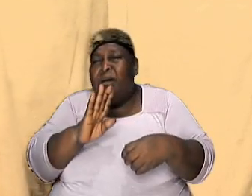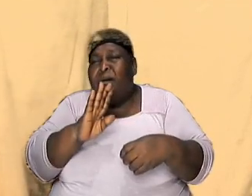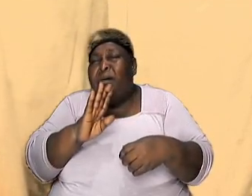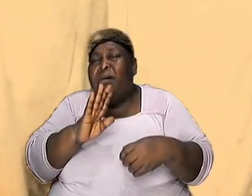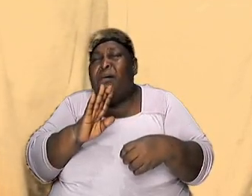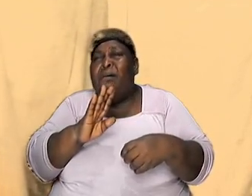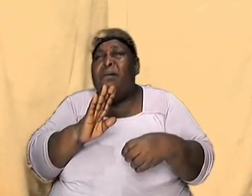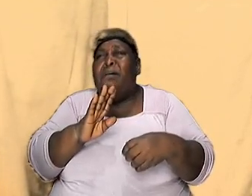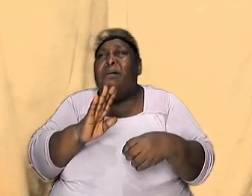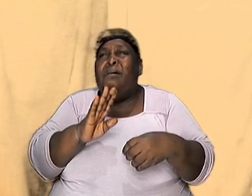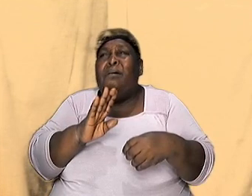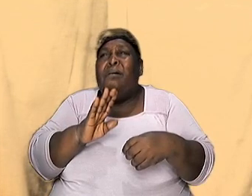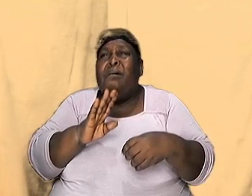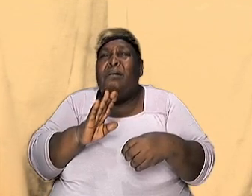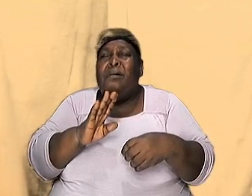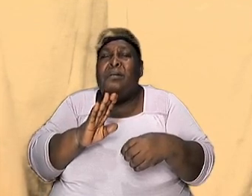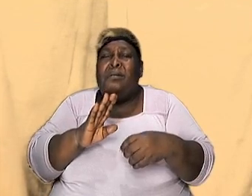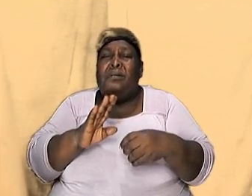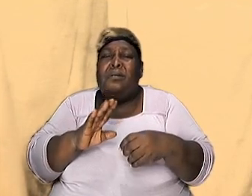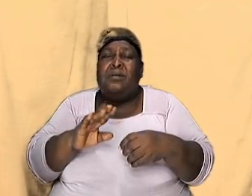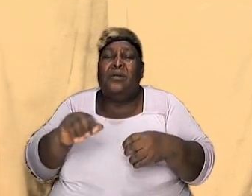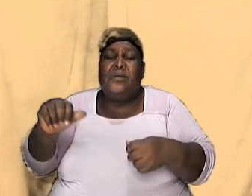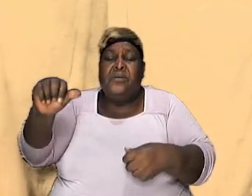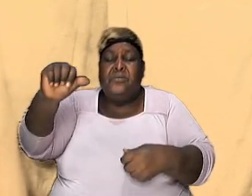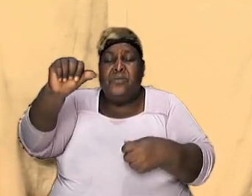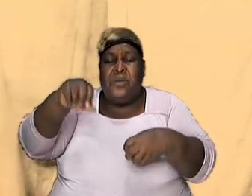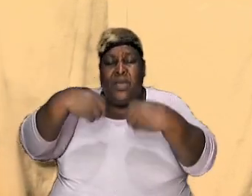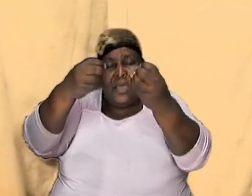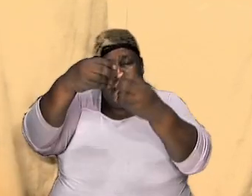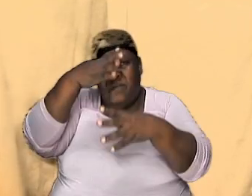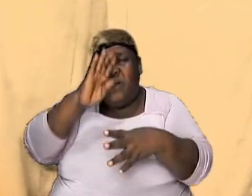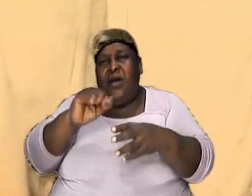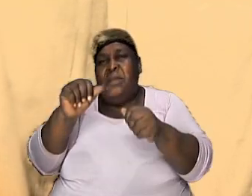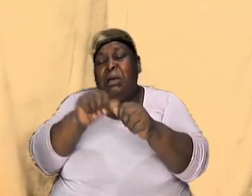intimacy in her worship. She was willing to pour out everything